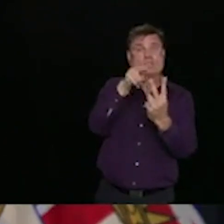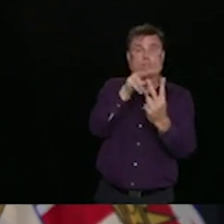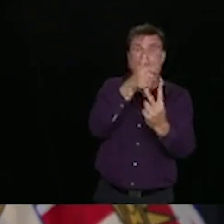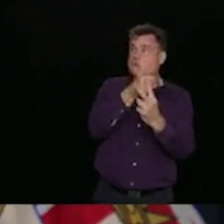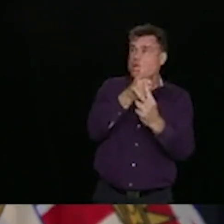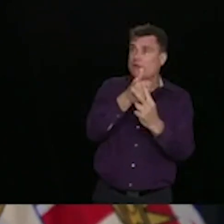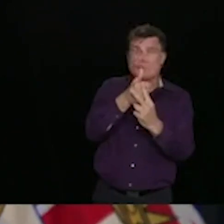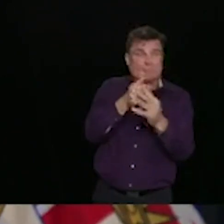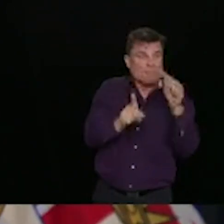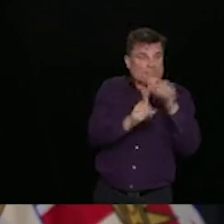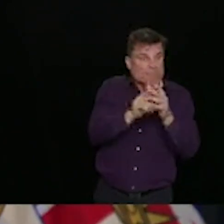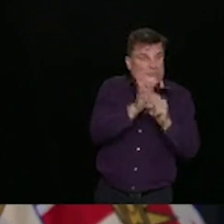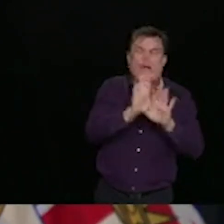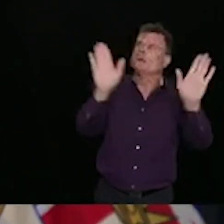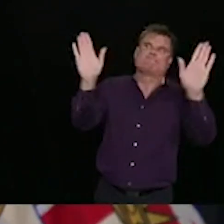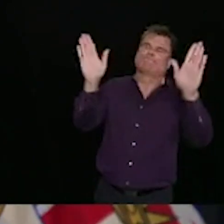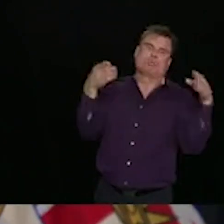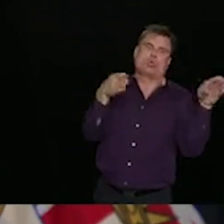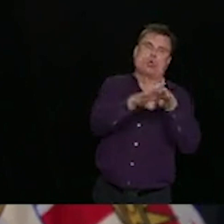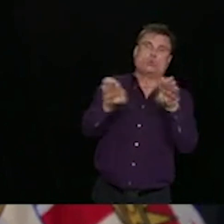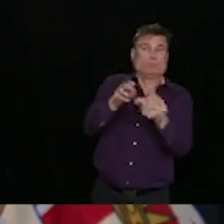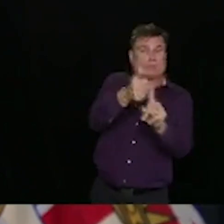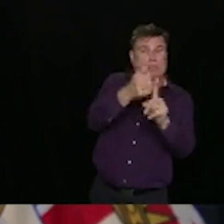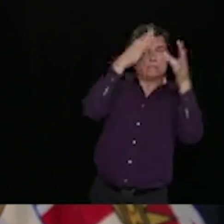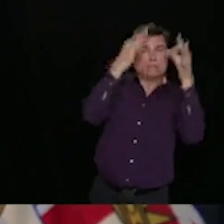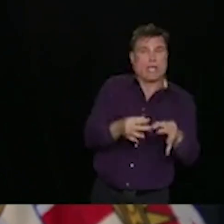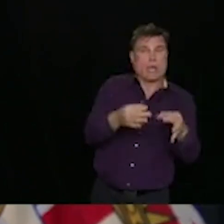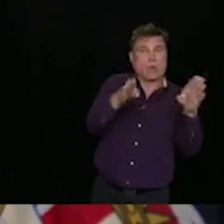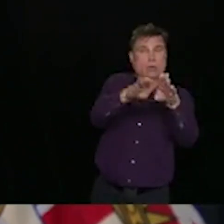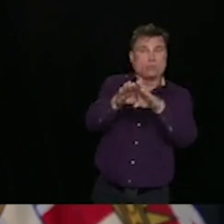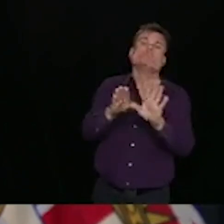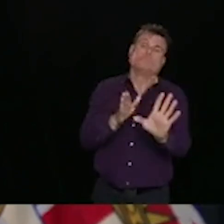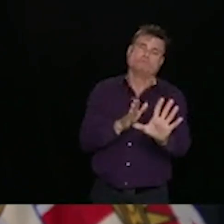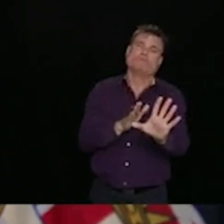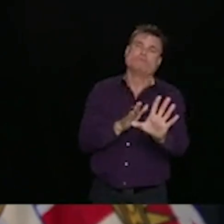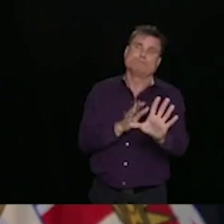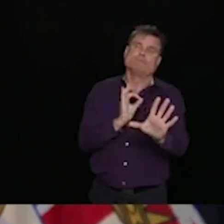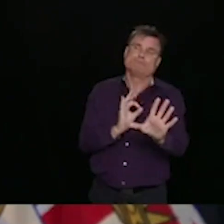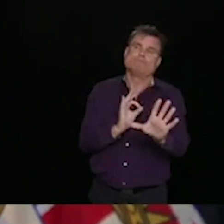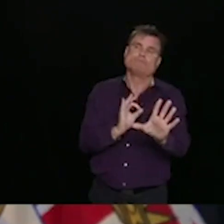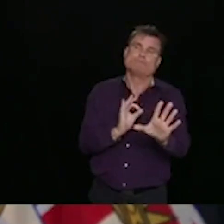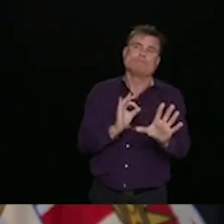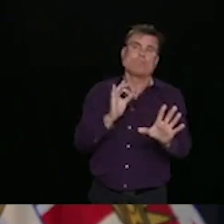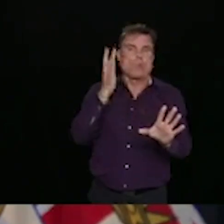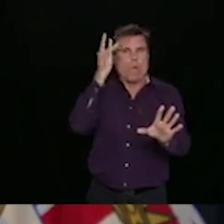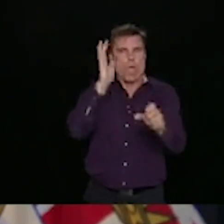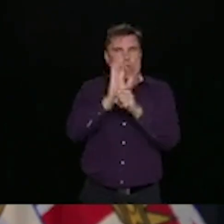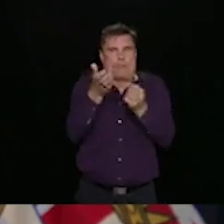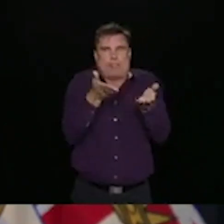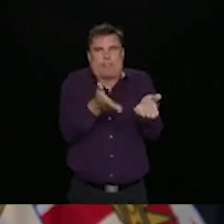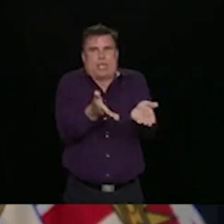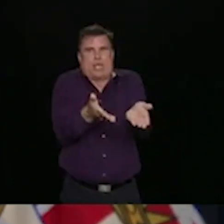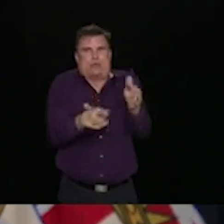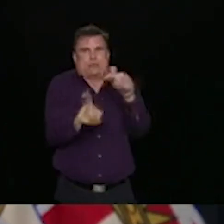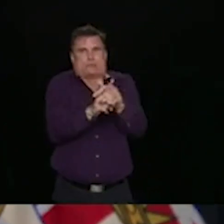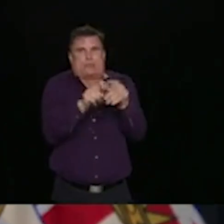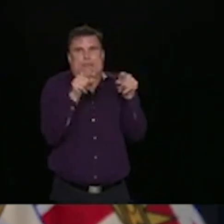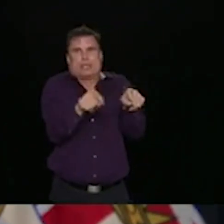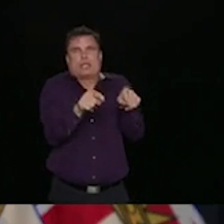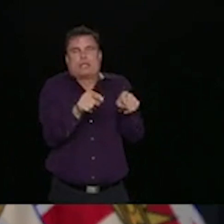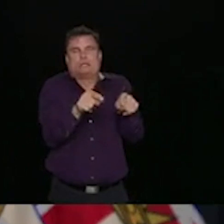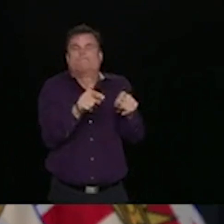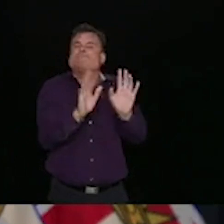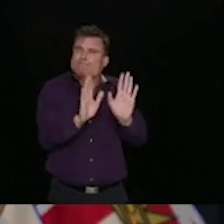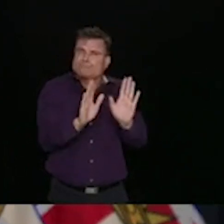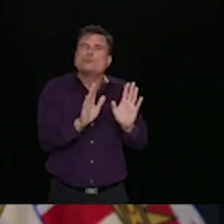exposure places themselves, and they do it out of a way to be proactive with their public. And it